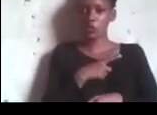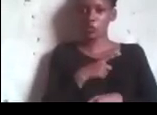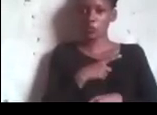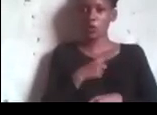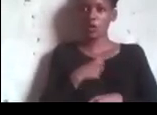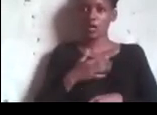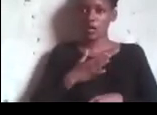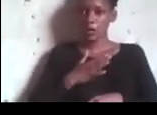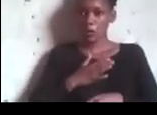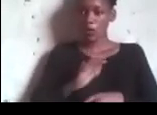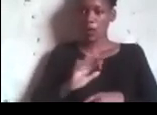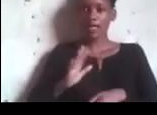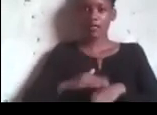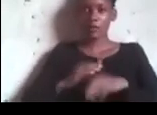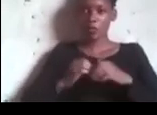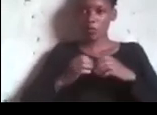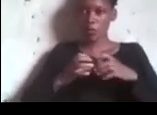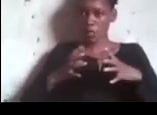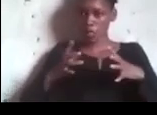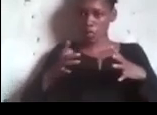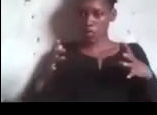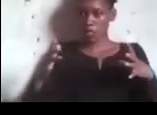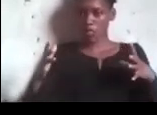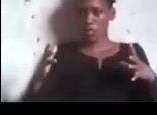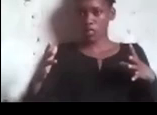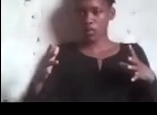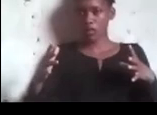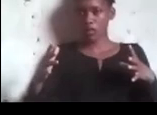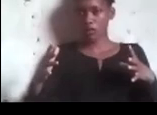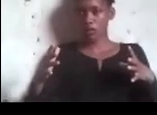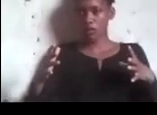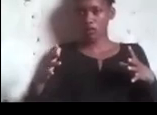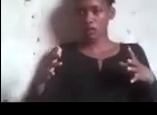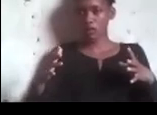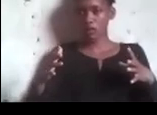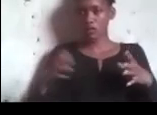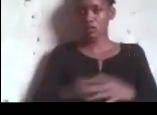of practitioners available to assist further.